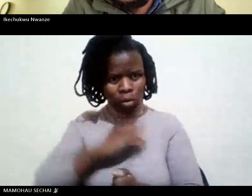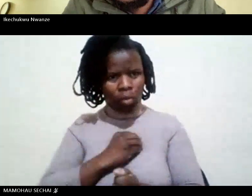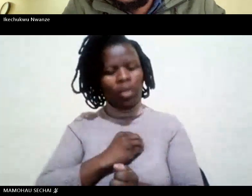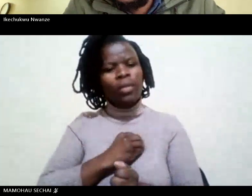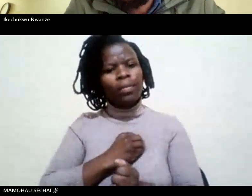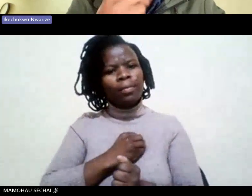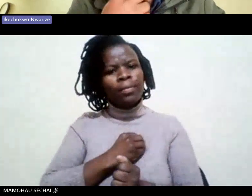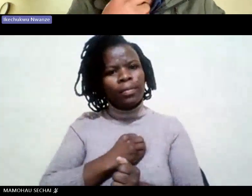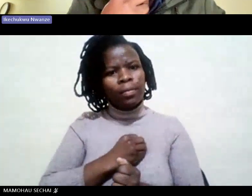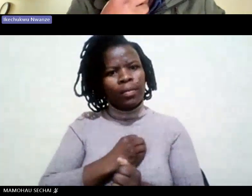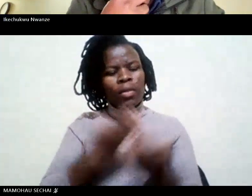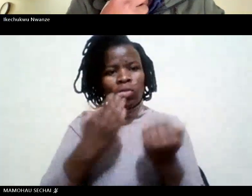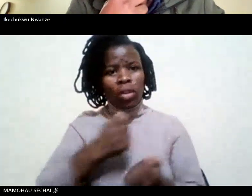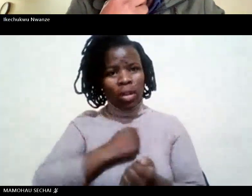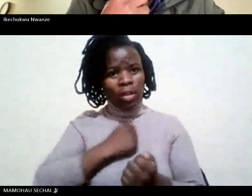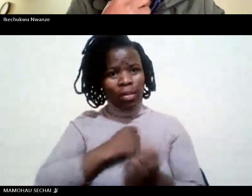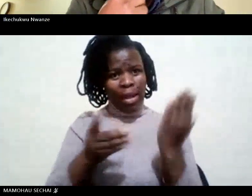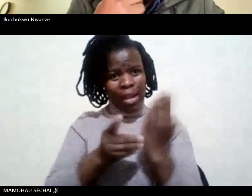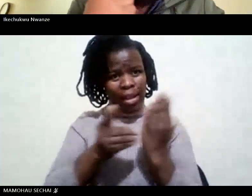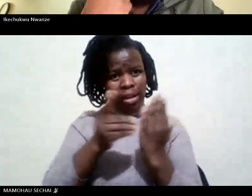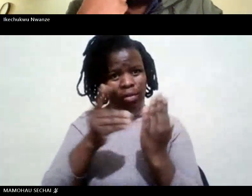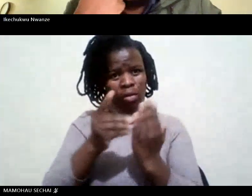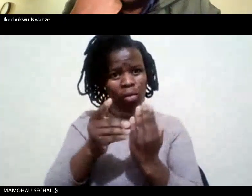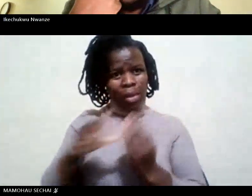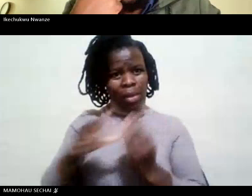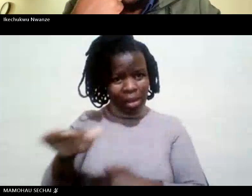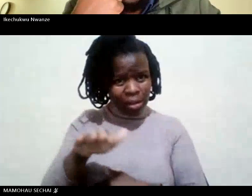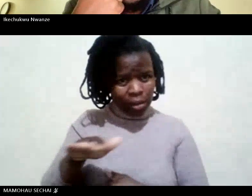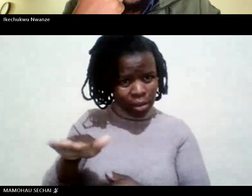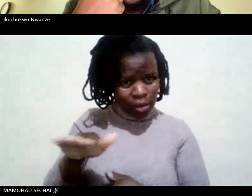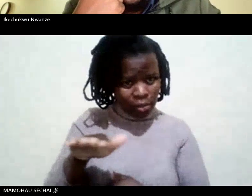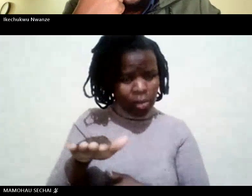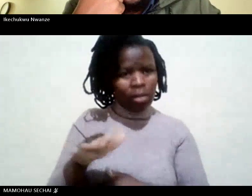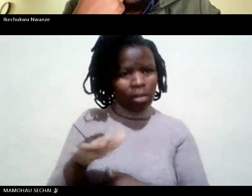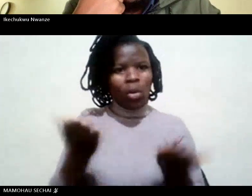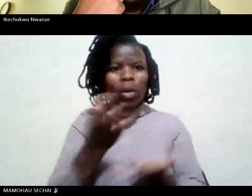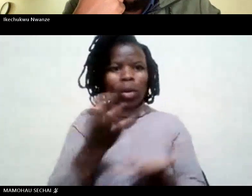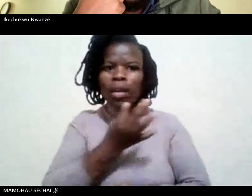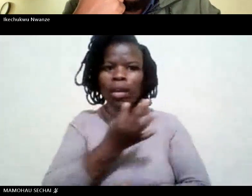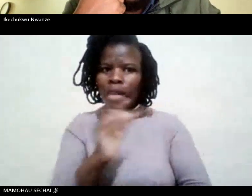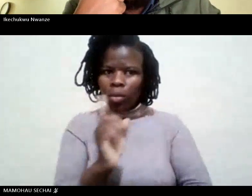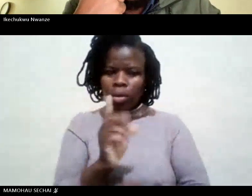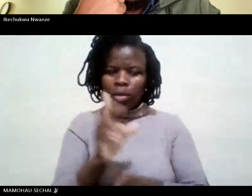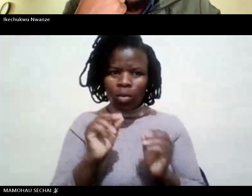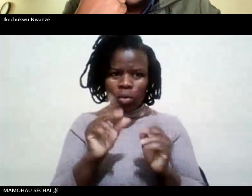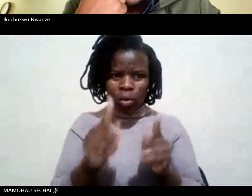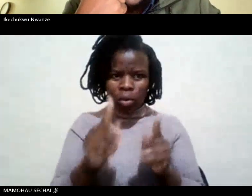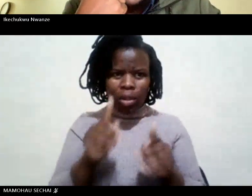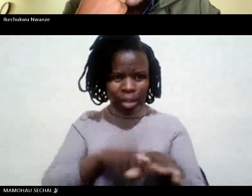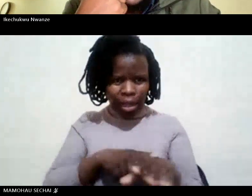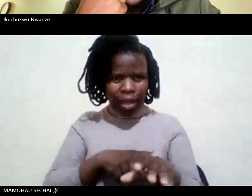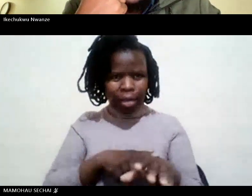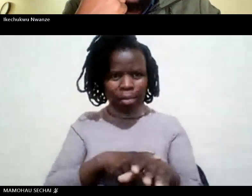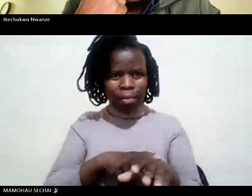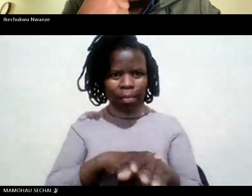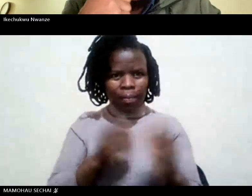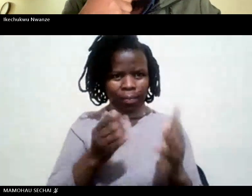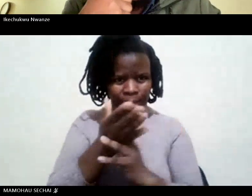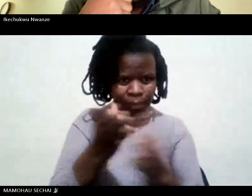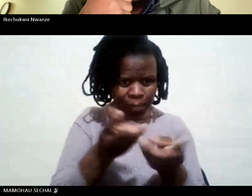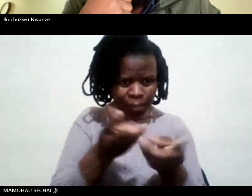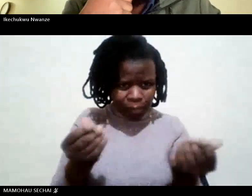space, where we are saying when we come with interventions, we need to consider the